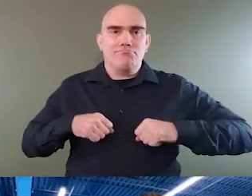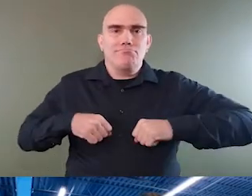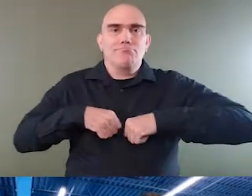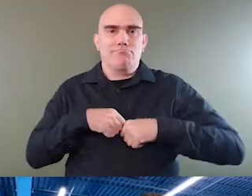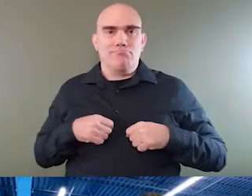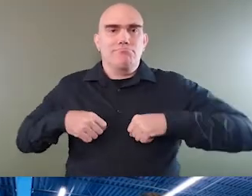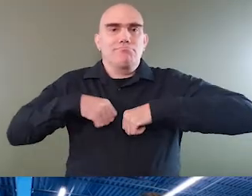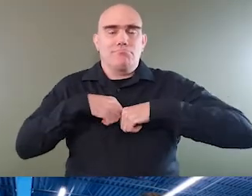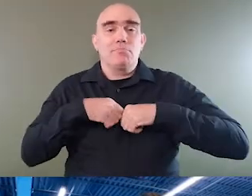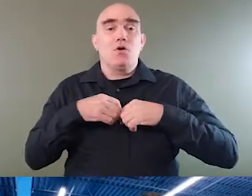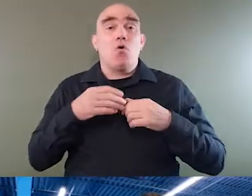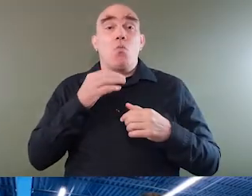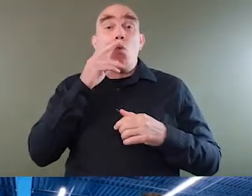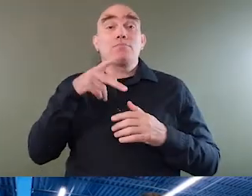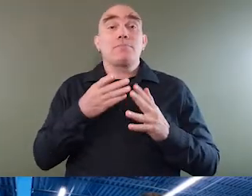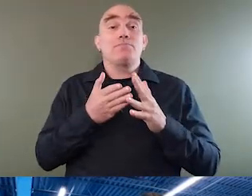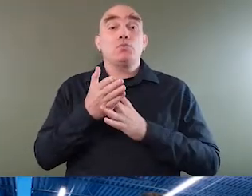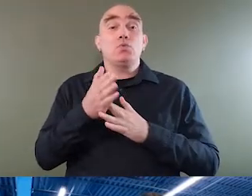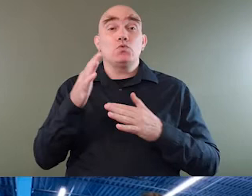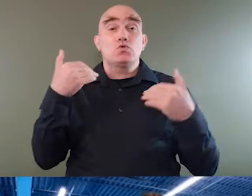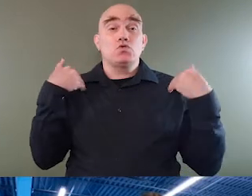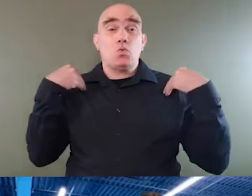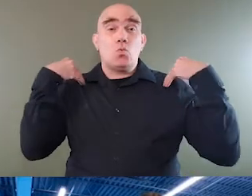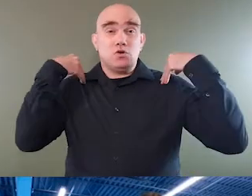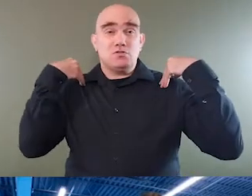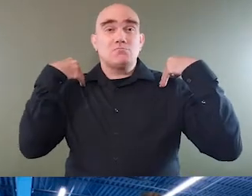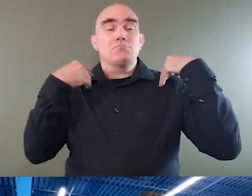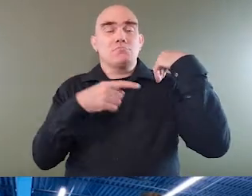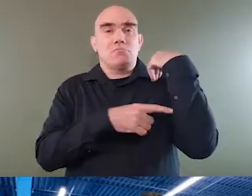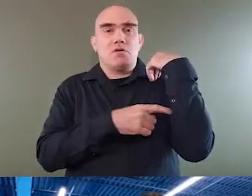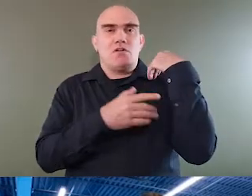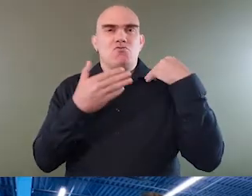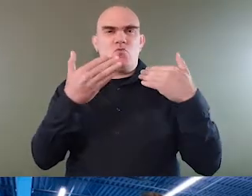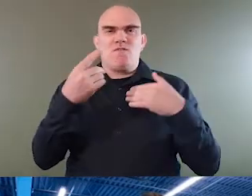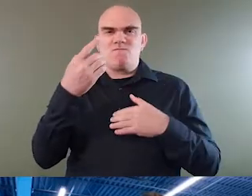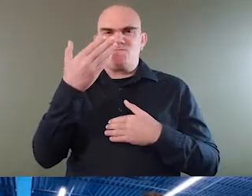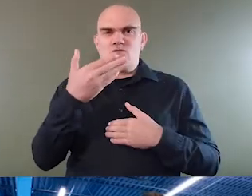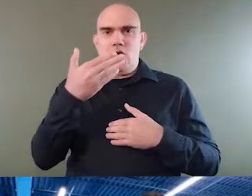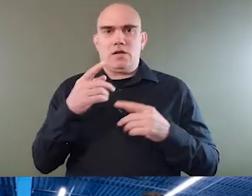Warming up through your shoulders. Couple circles to the front.